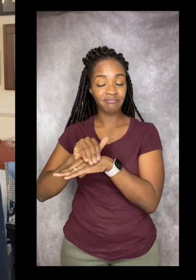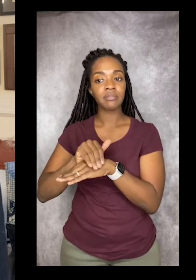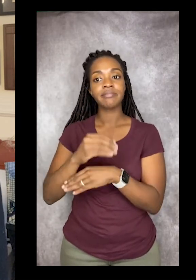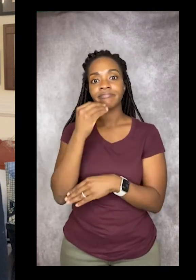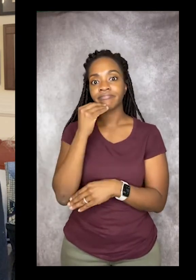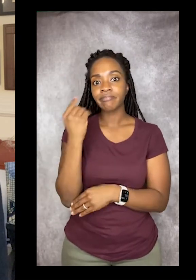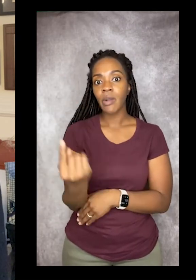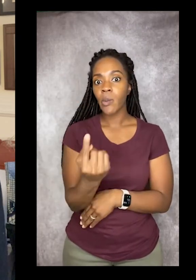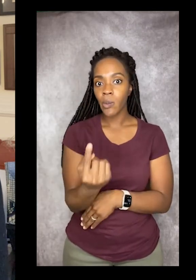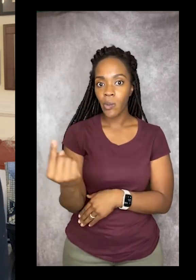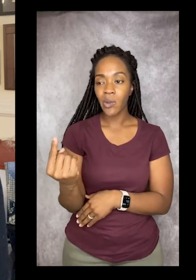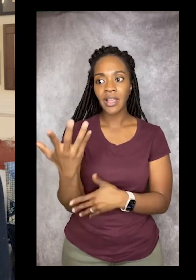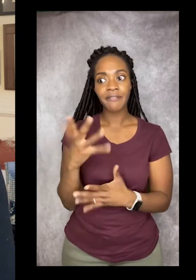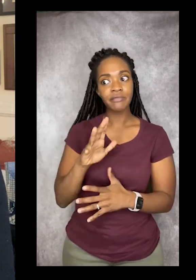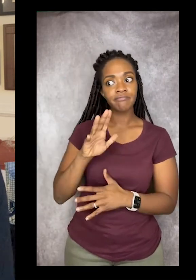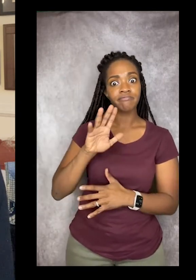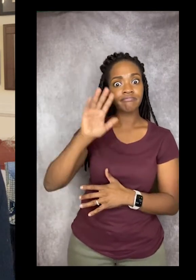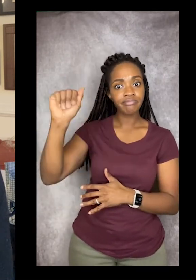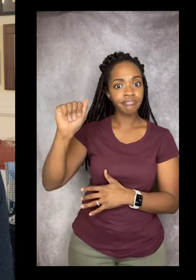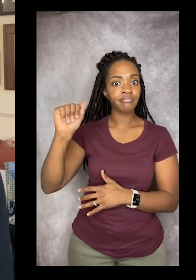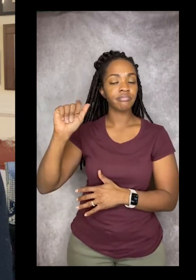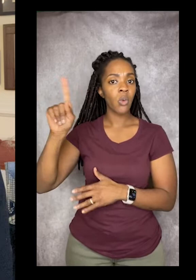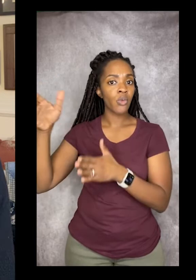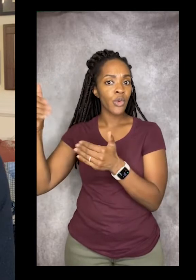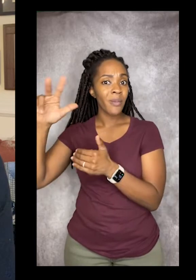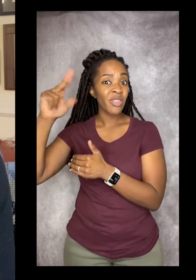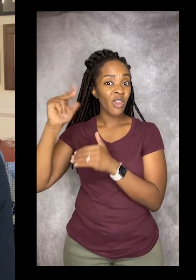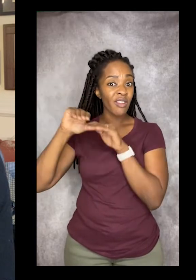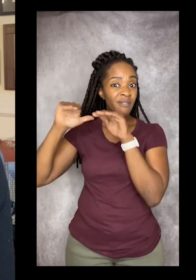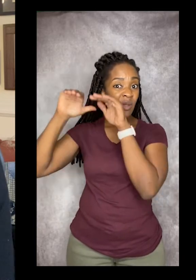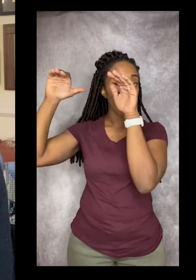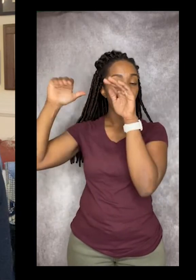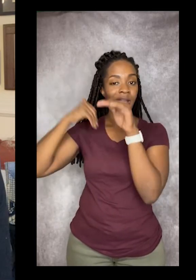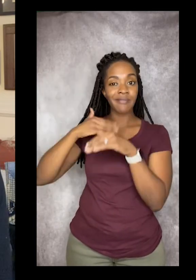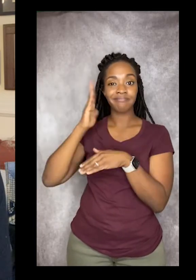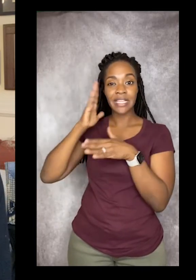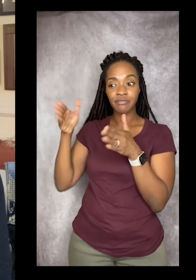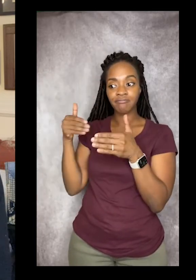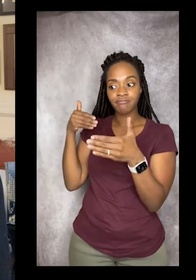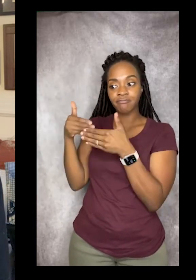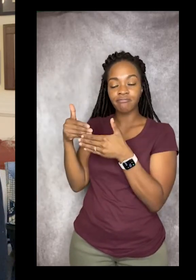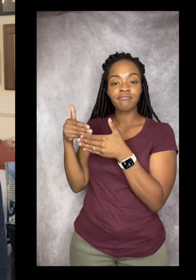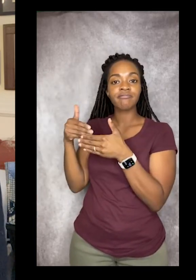The call had come not long after he was sent to his room on the third floor next to his grandfather's,